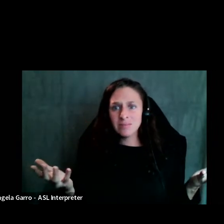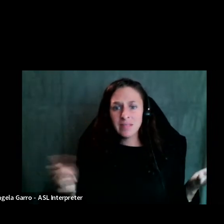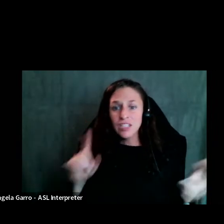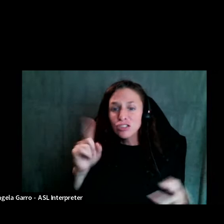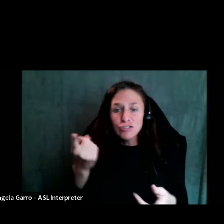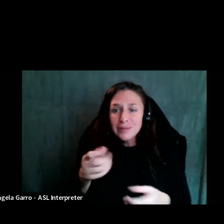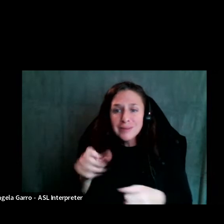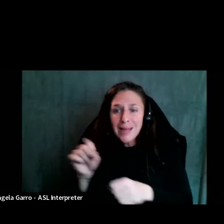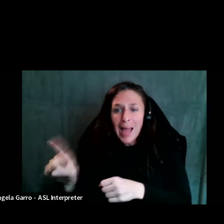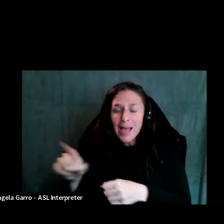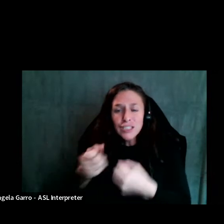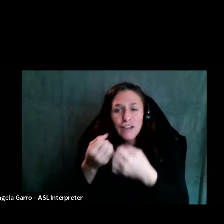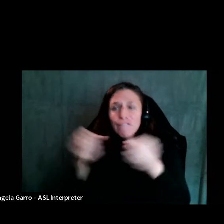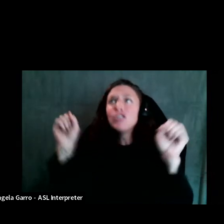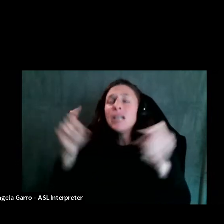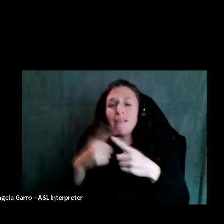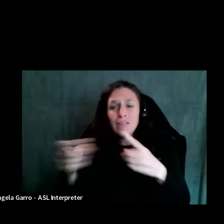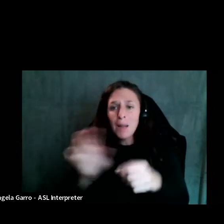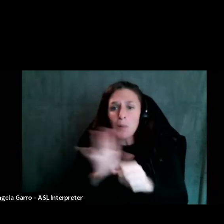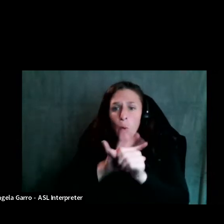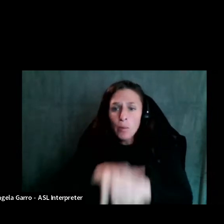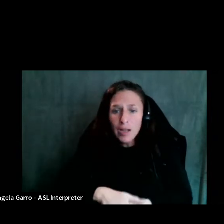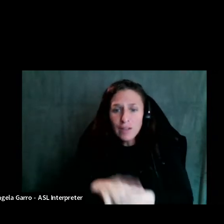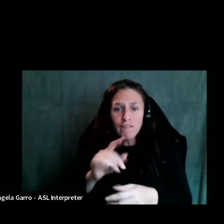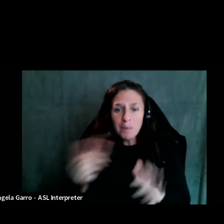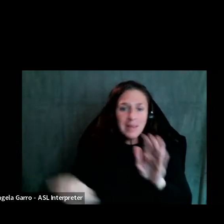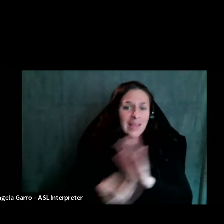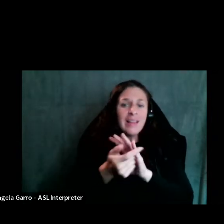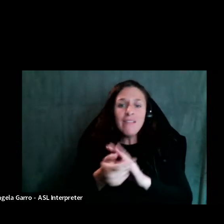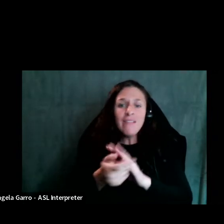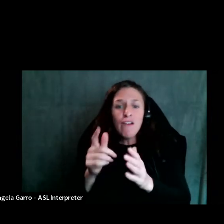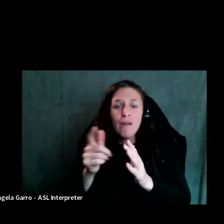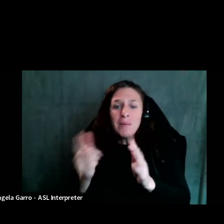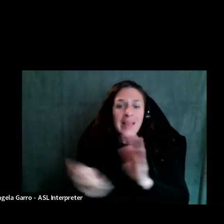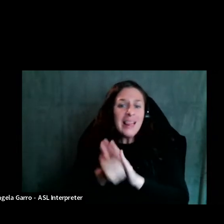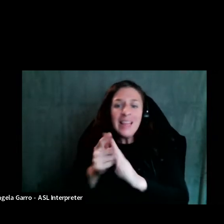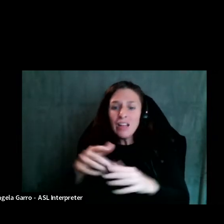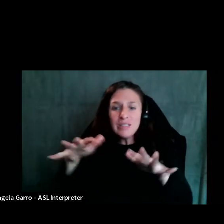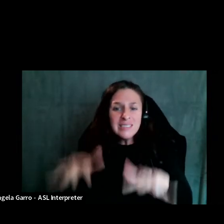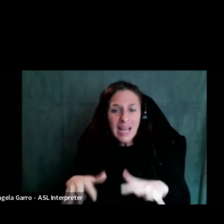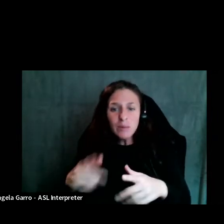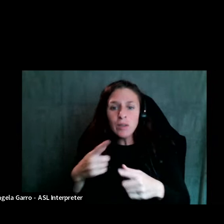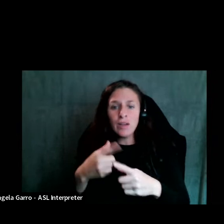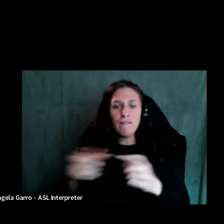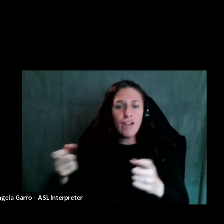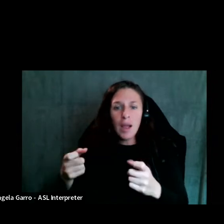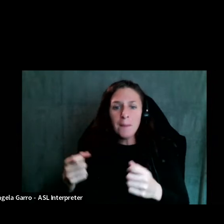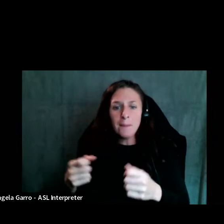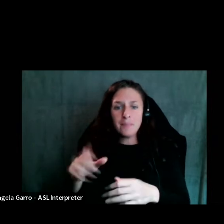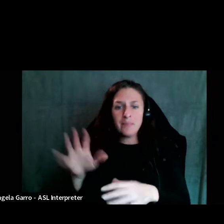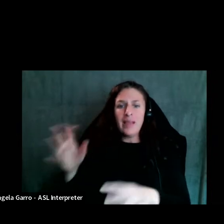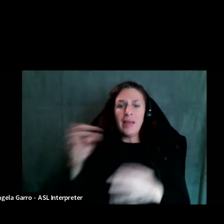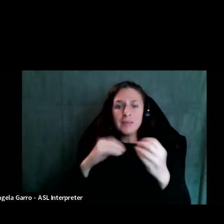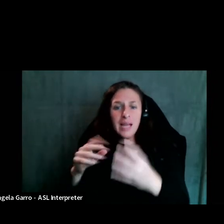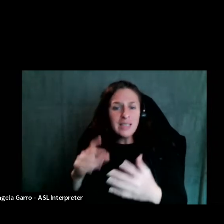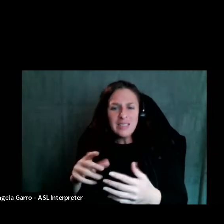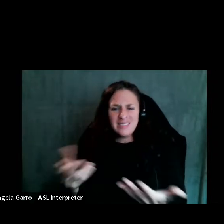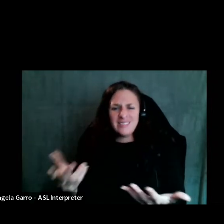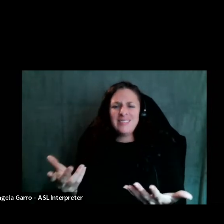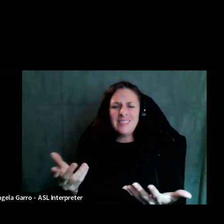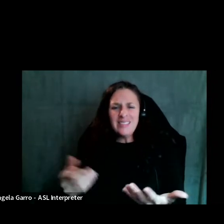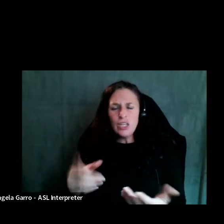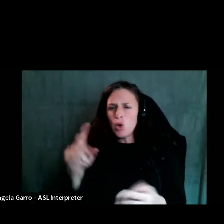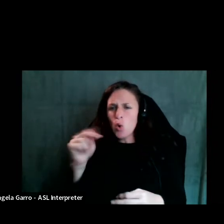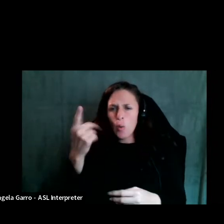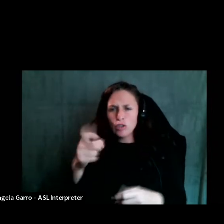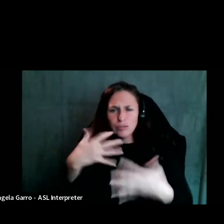from oppression, from illegal settlements, free from apartheid. No one should be intimidated with the word free Palestine. And sorry, we will keep saying